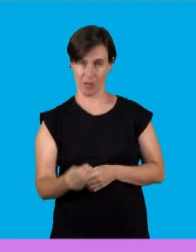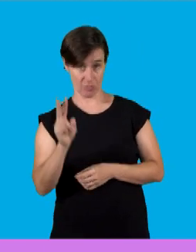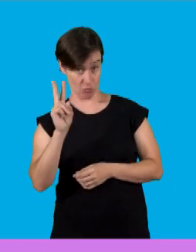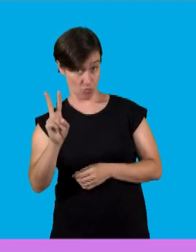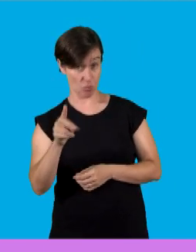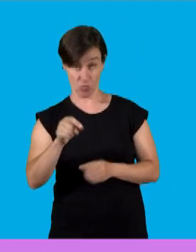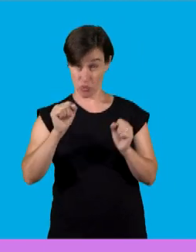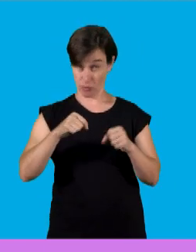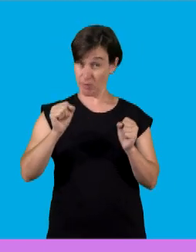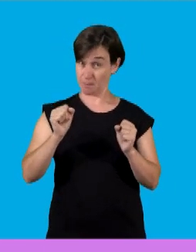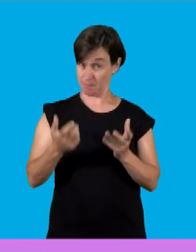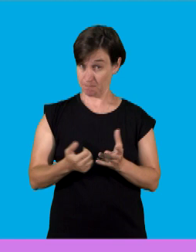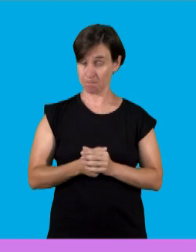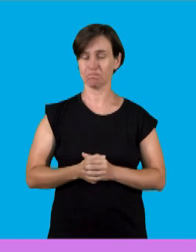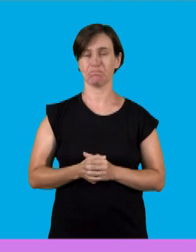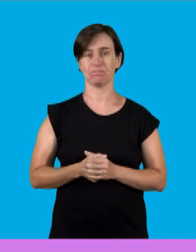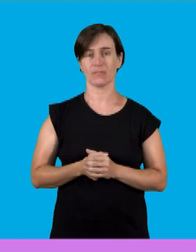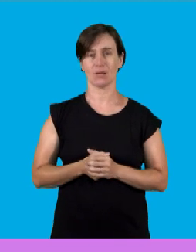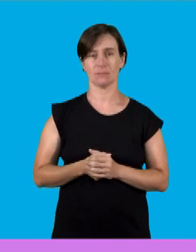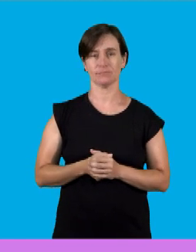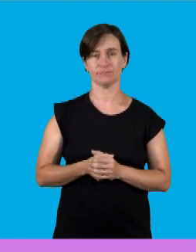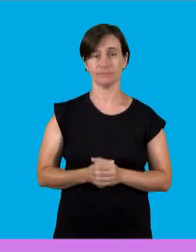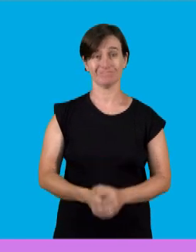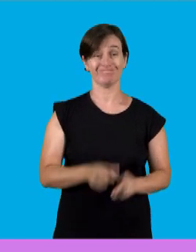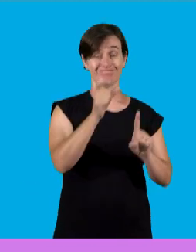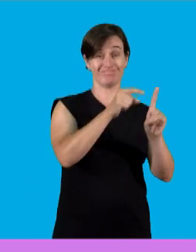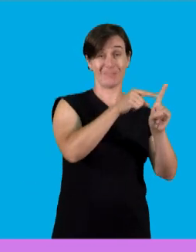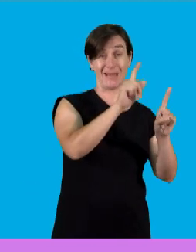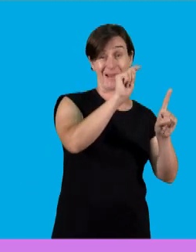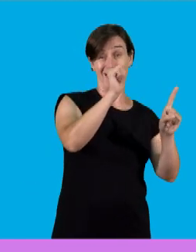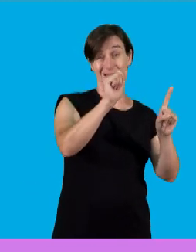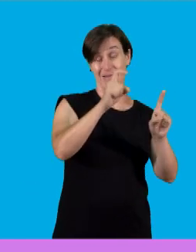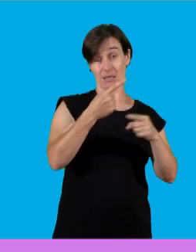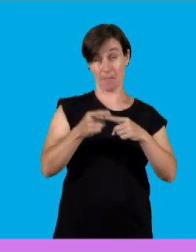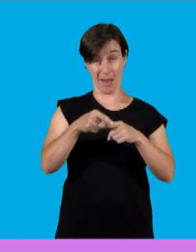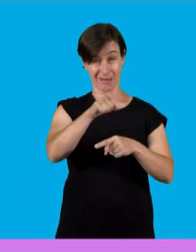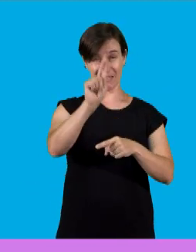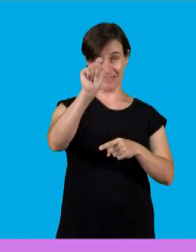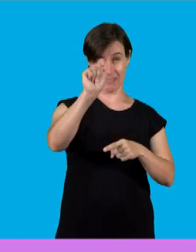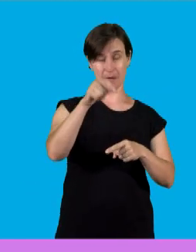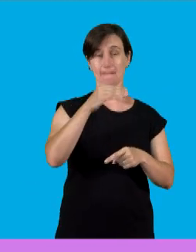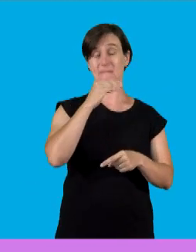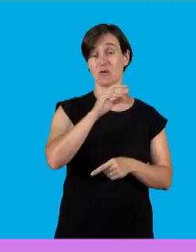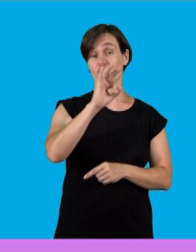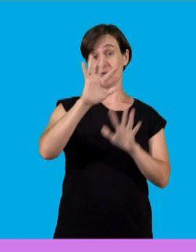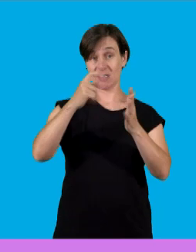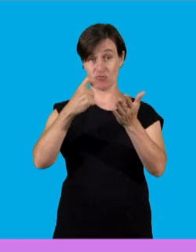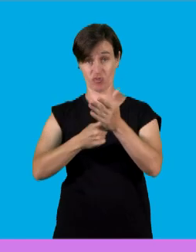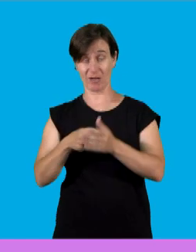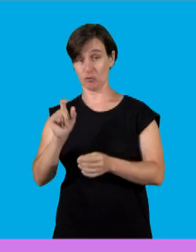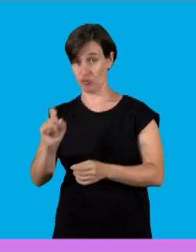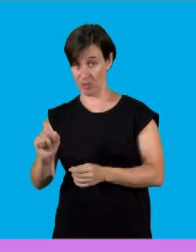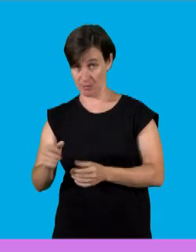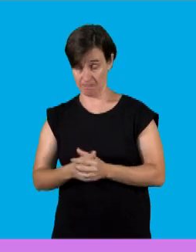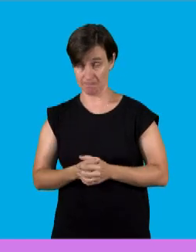2. We agree on that, right? So we said that the taxpayer, which is Mr. Watson, will get 310 medical